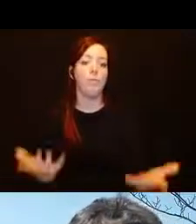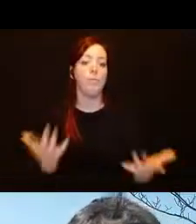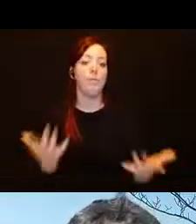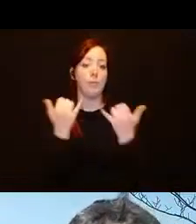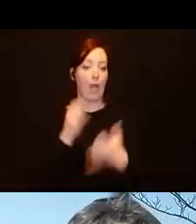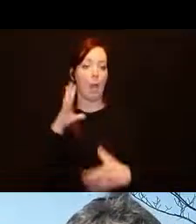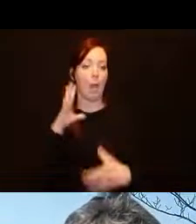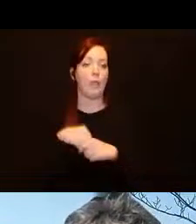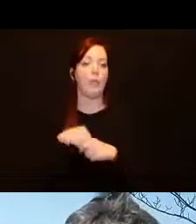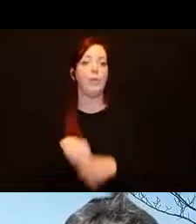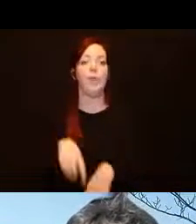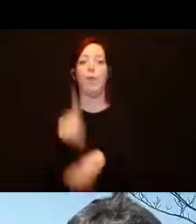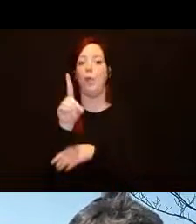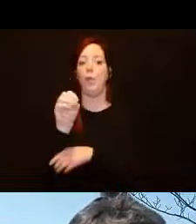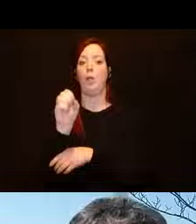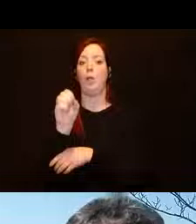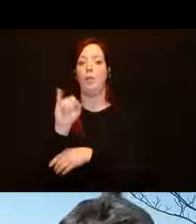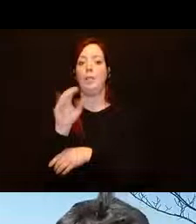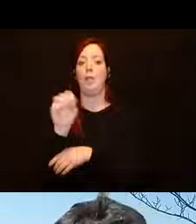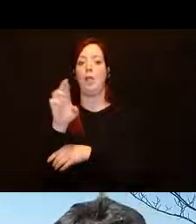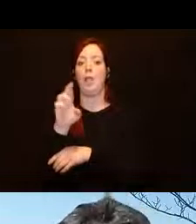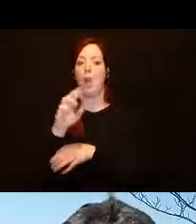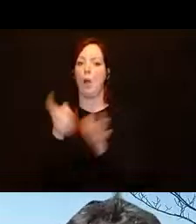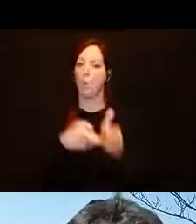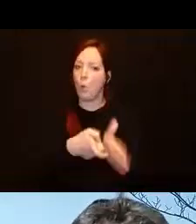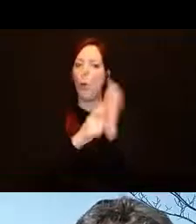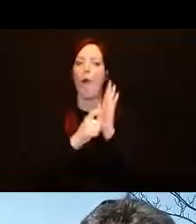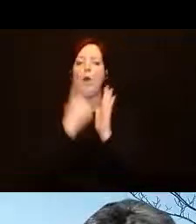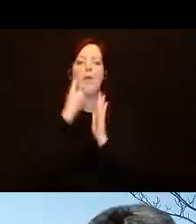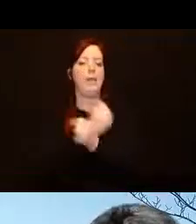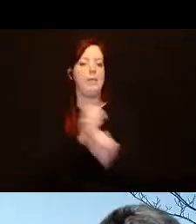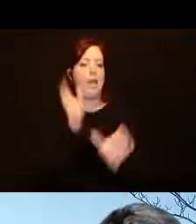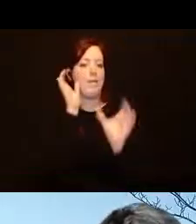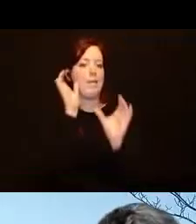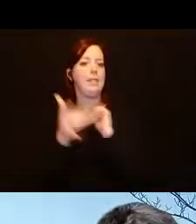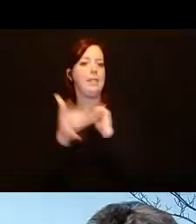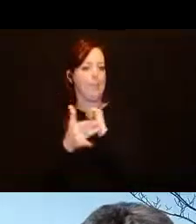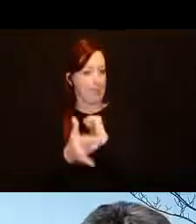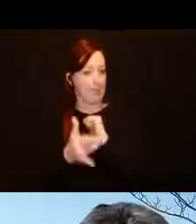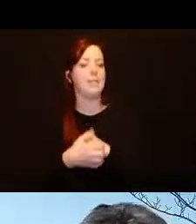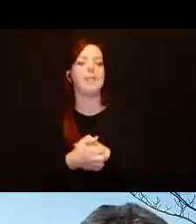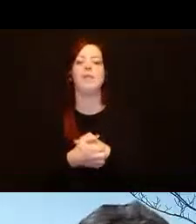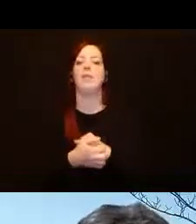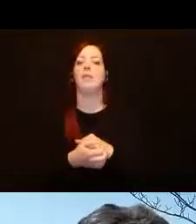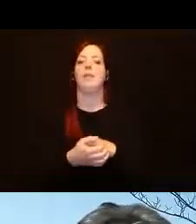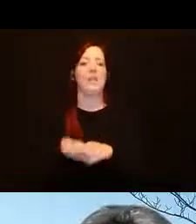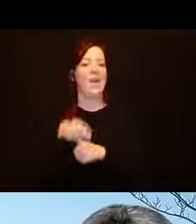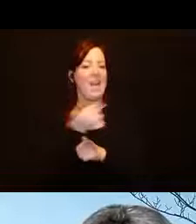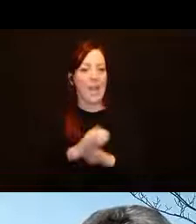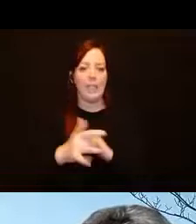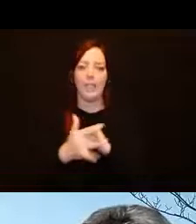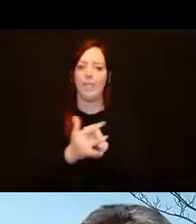mandatory on a safe listening device for mode 1. So any device for safe listening, like